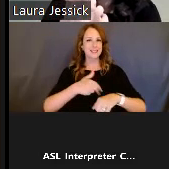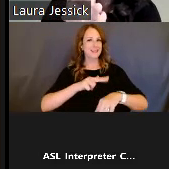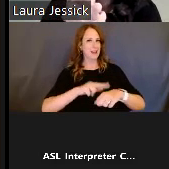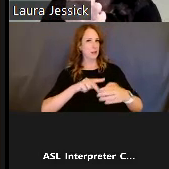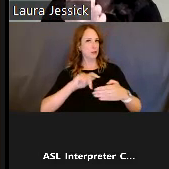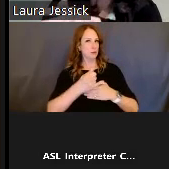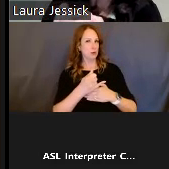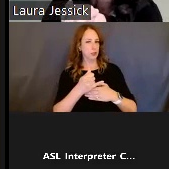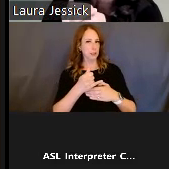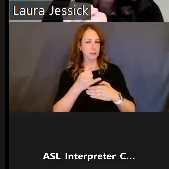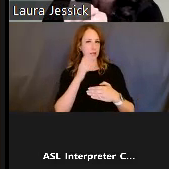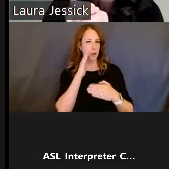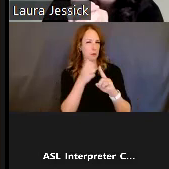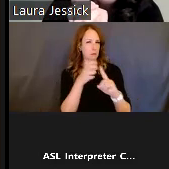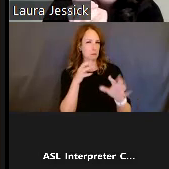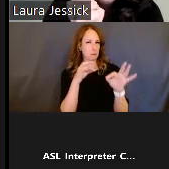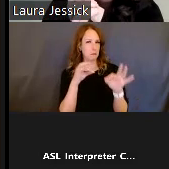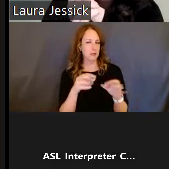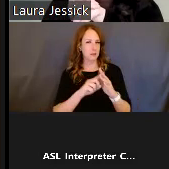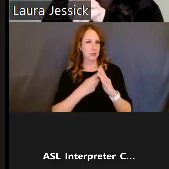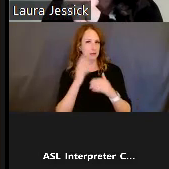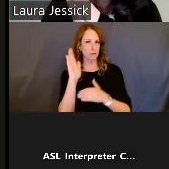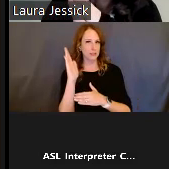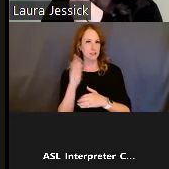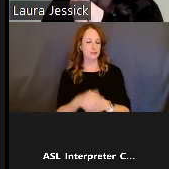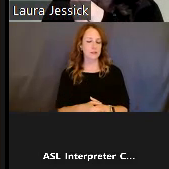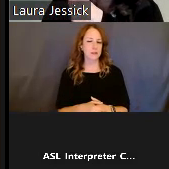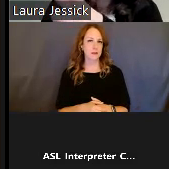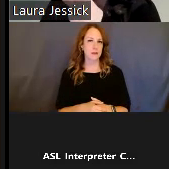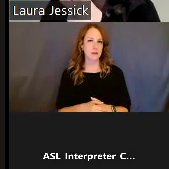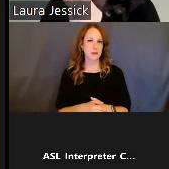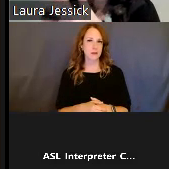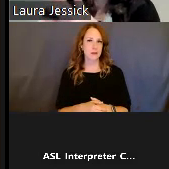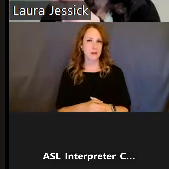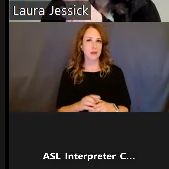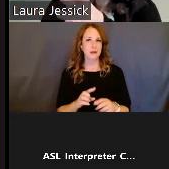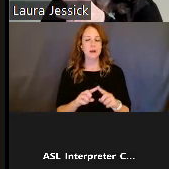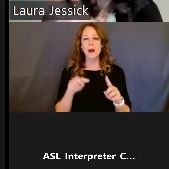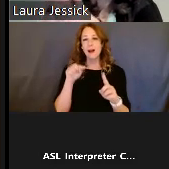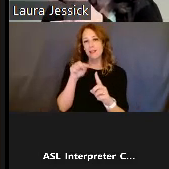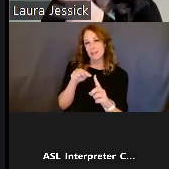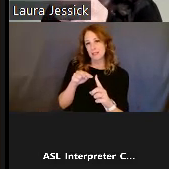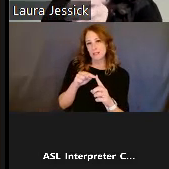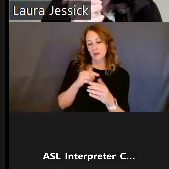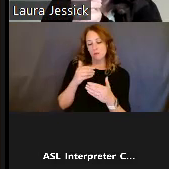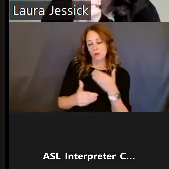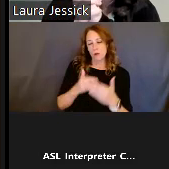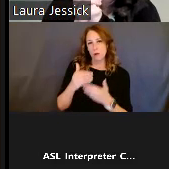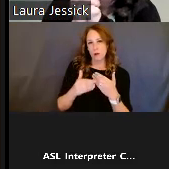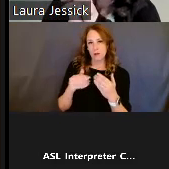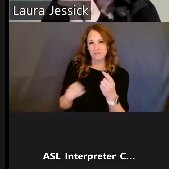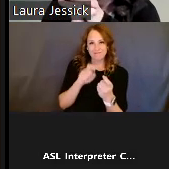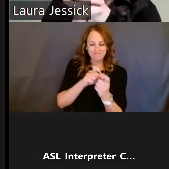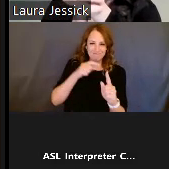little bit here at the beginning of the presentation. But this protocol is specific to the state